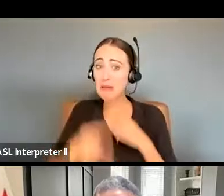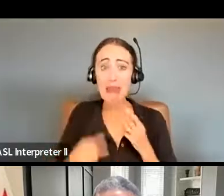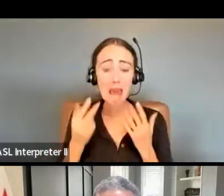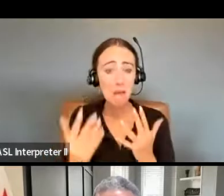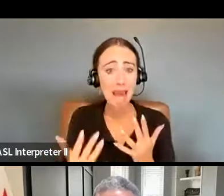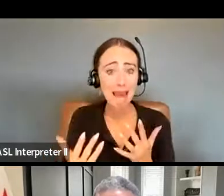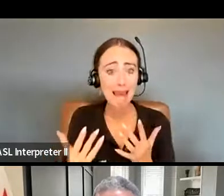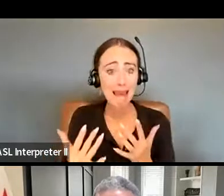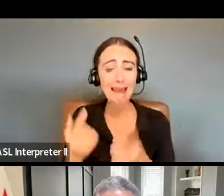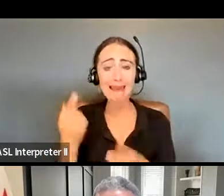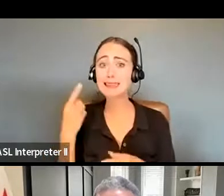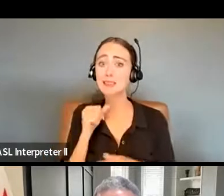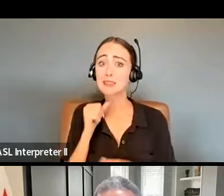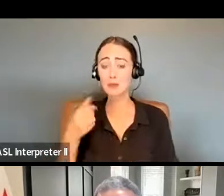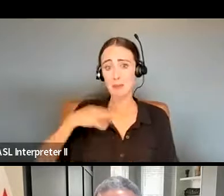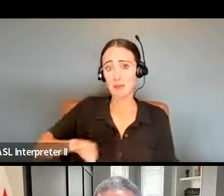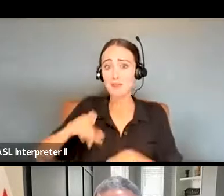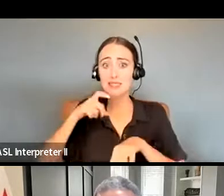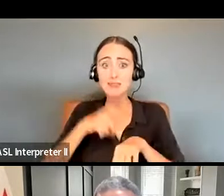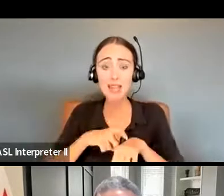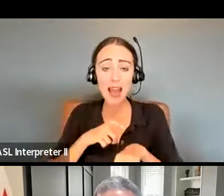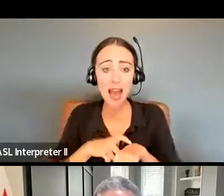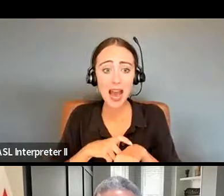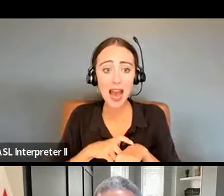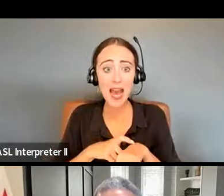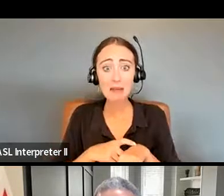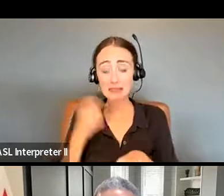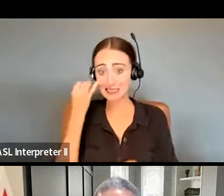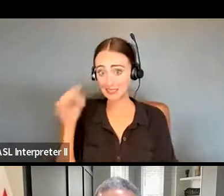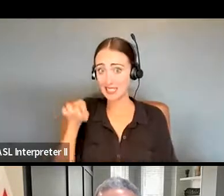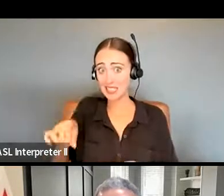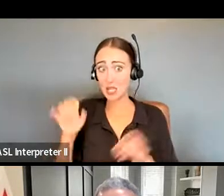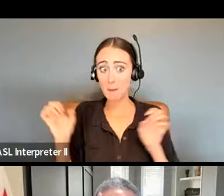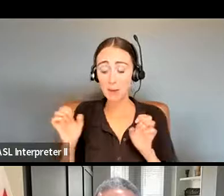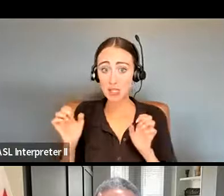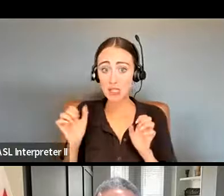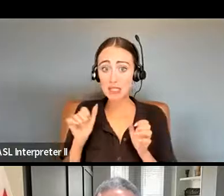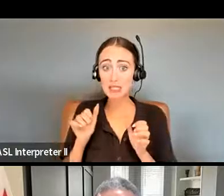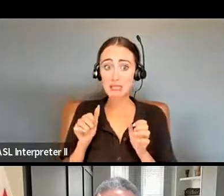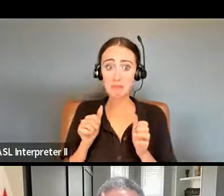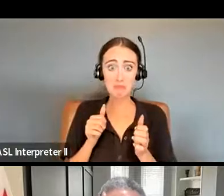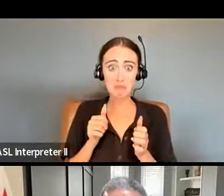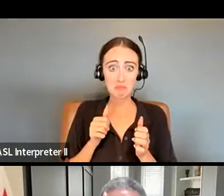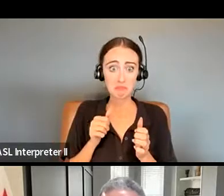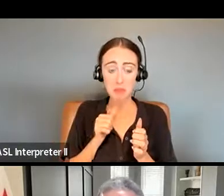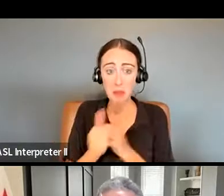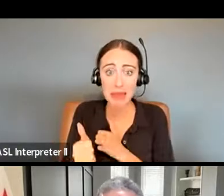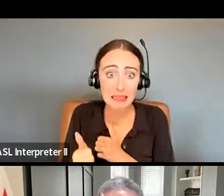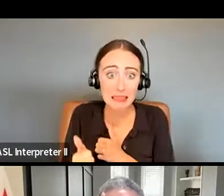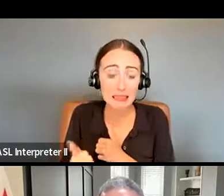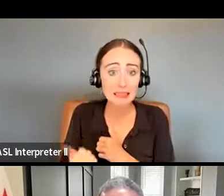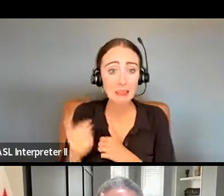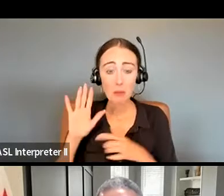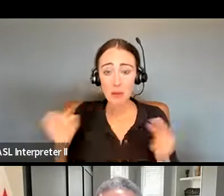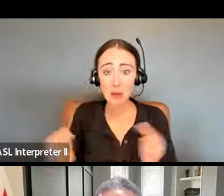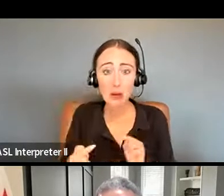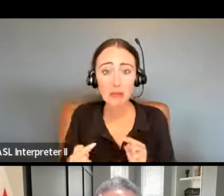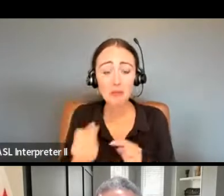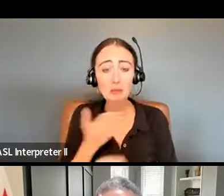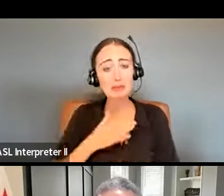don't have the benefit of time, because if this emergency passes, some of them will be harmed. So I thank you all again for your